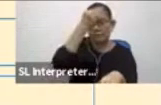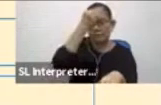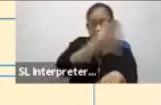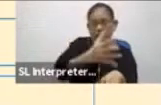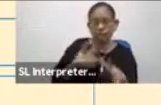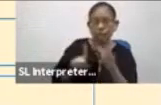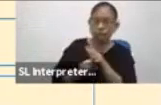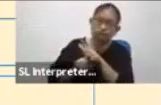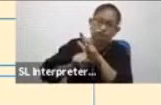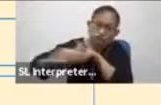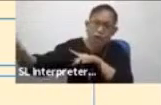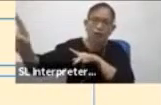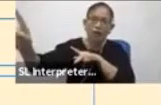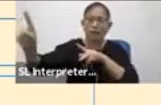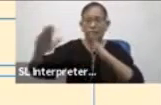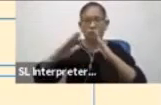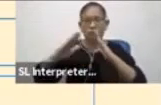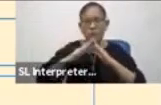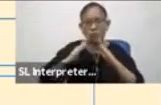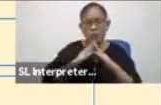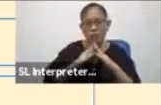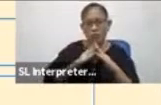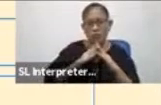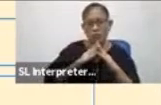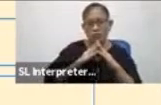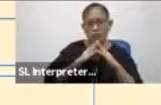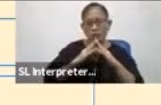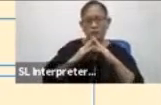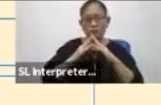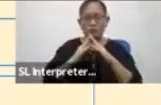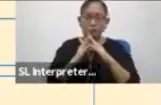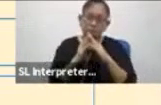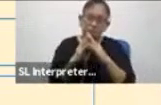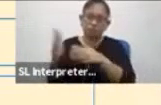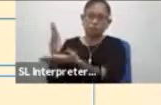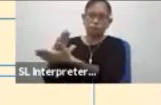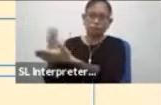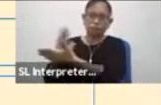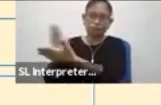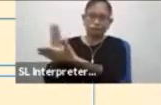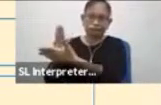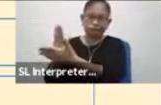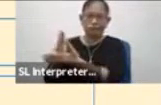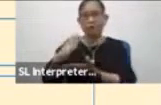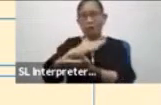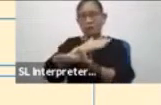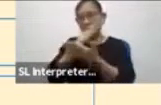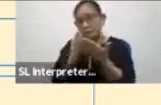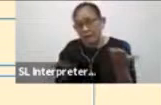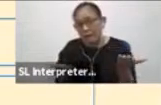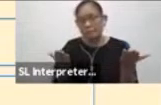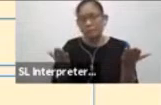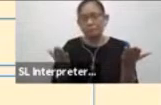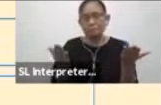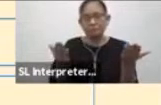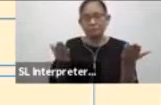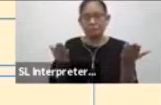away from house, from home for a while, and others